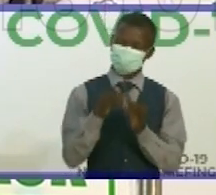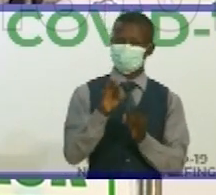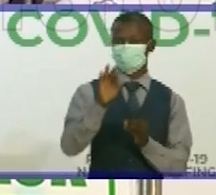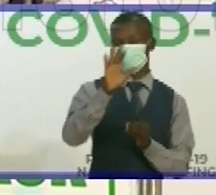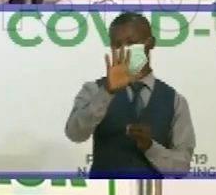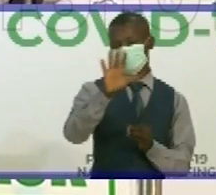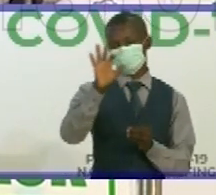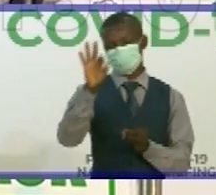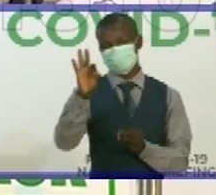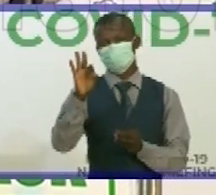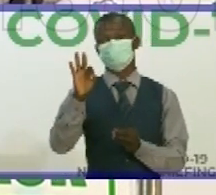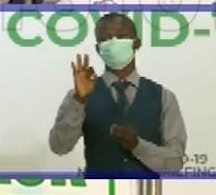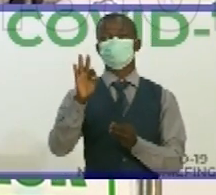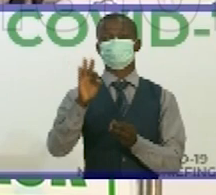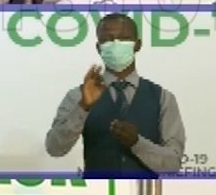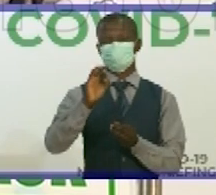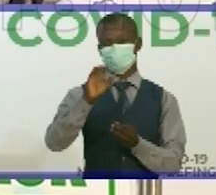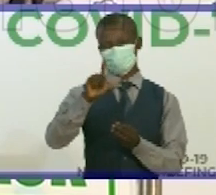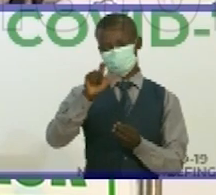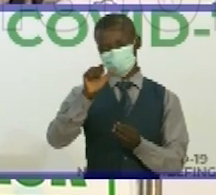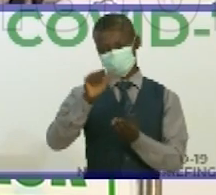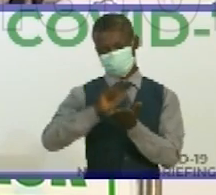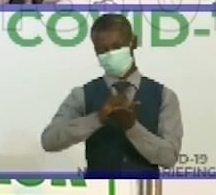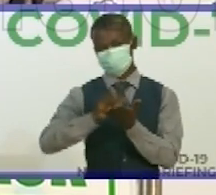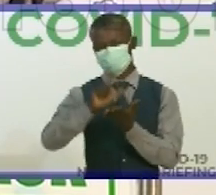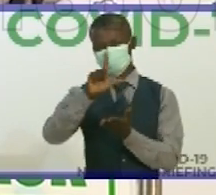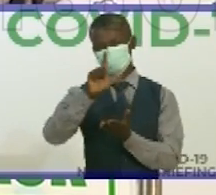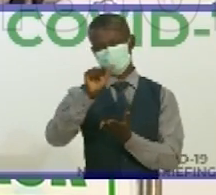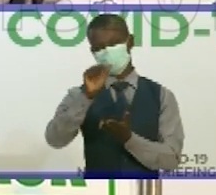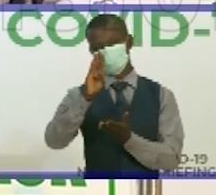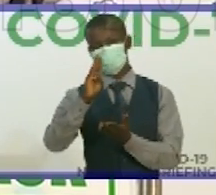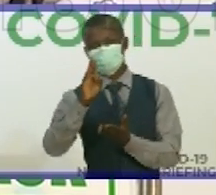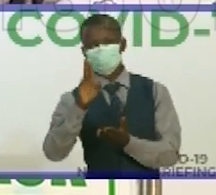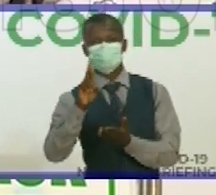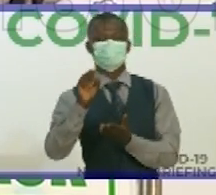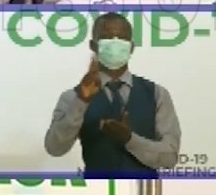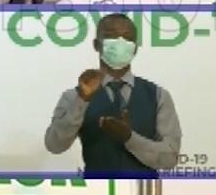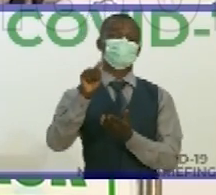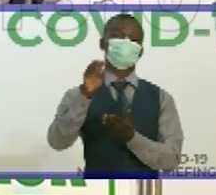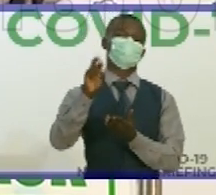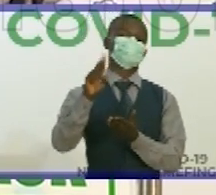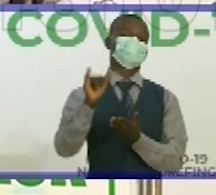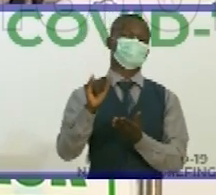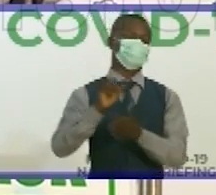59 molecular diagnostic laboratories for COVID-19 active activated.